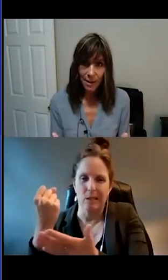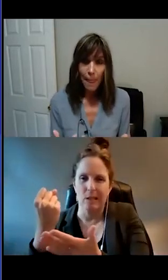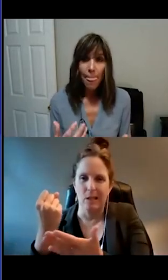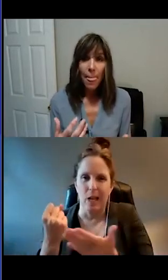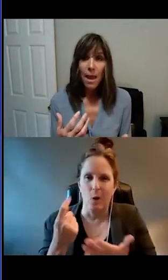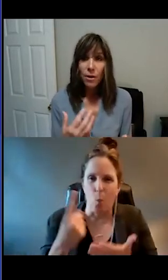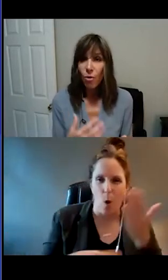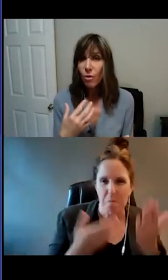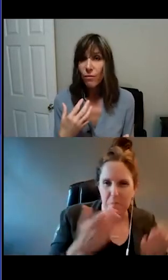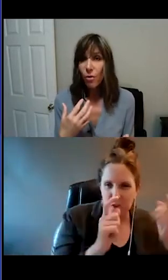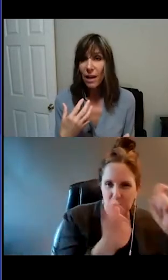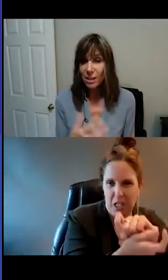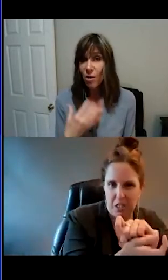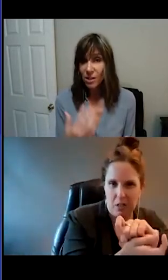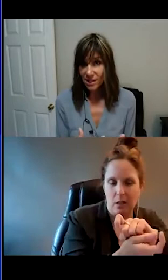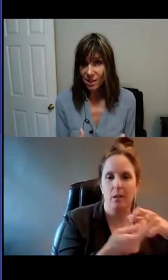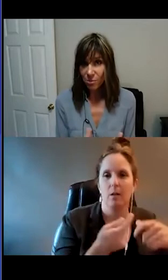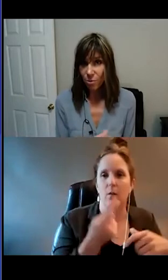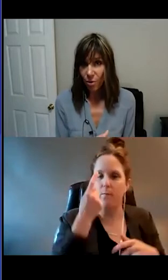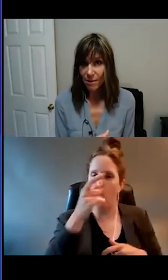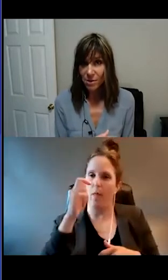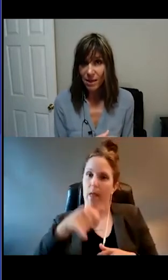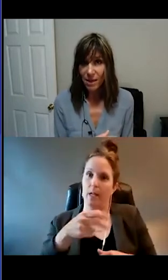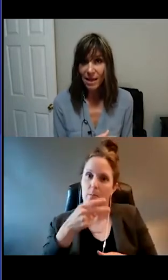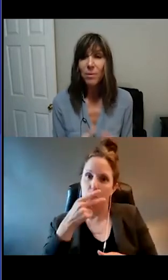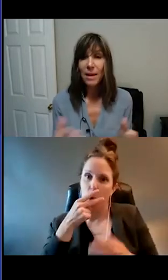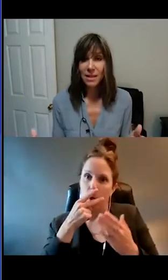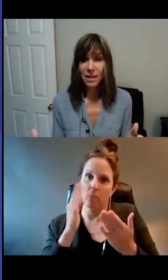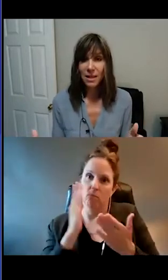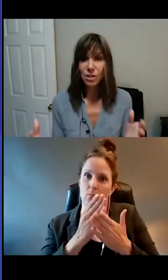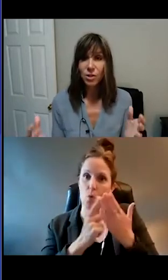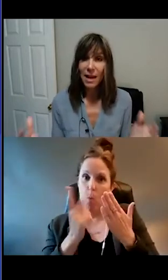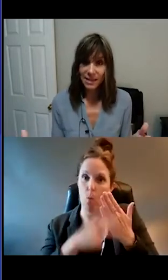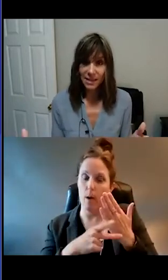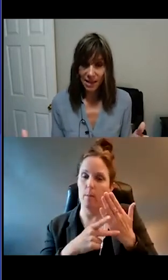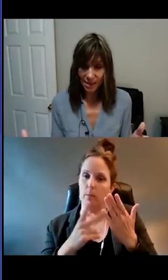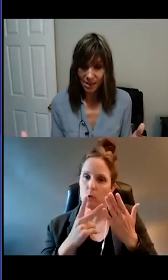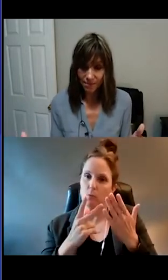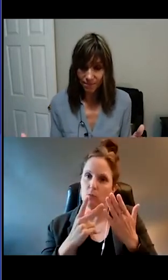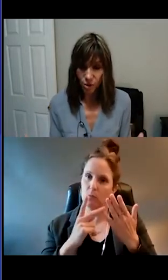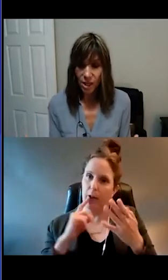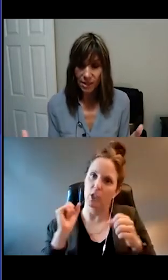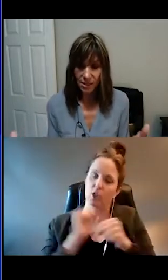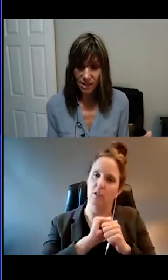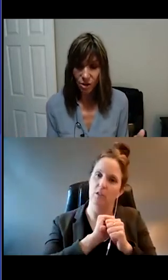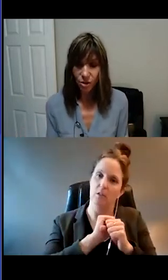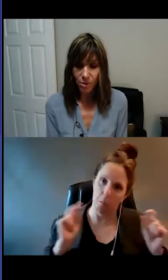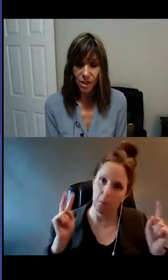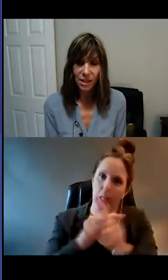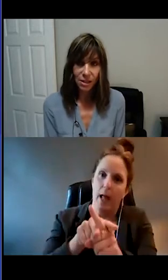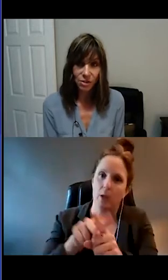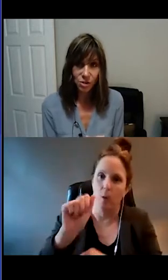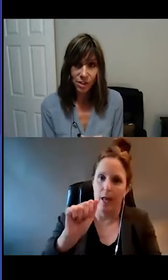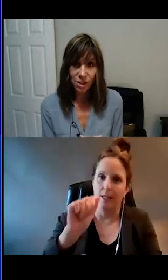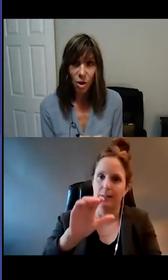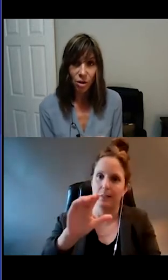changed in order for that smoking cessation program to be implemented into ACCS, which again is the Adult